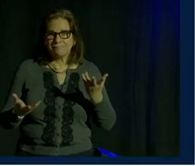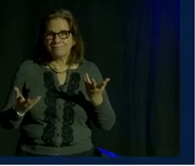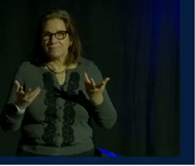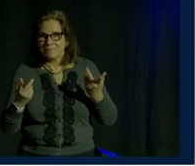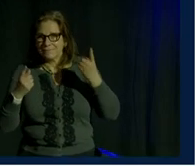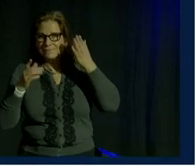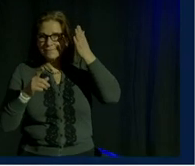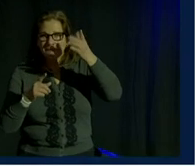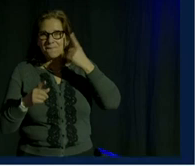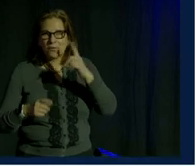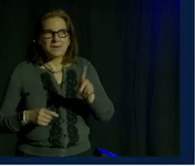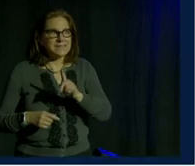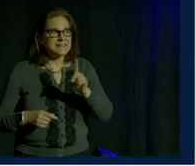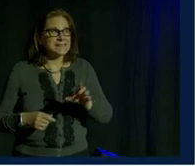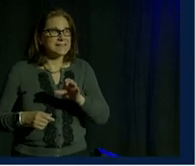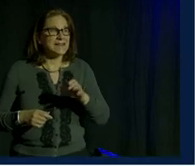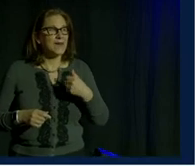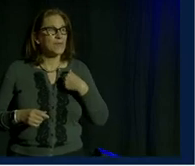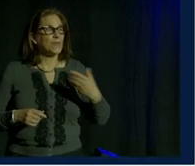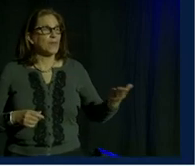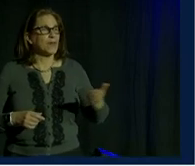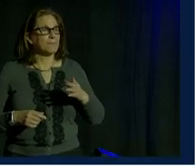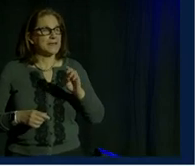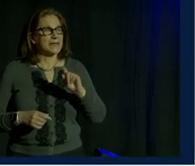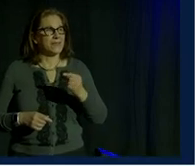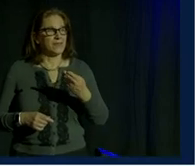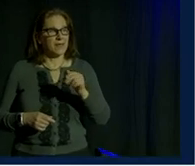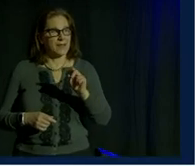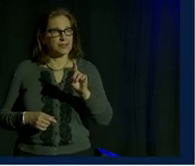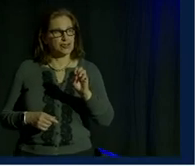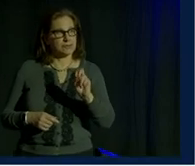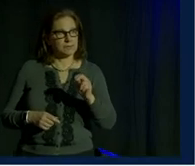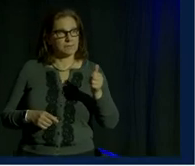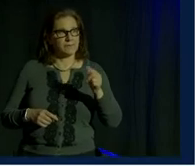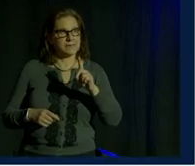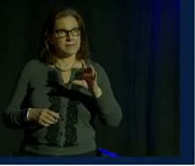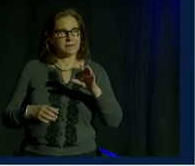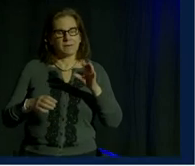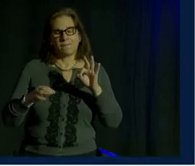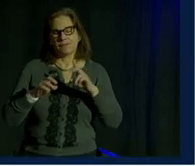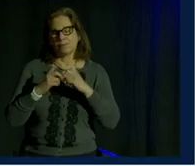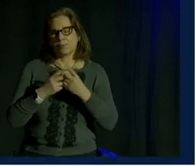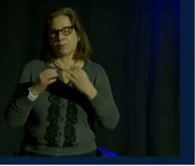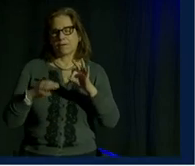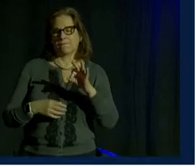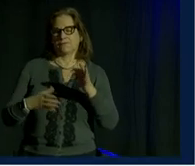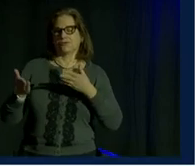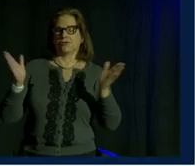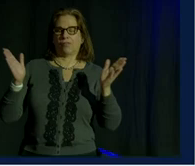please help me in welcoming Keith Anderson, Director of the DC Department of General Services.